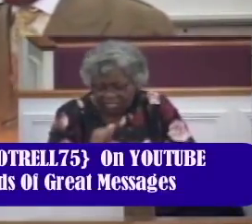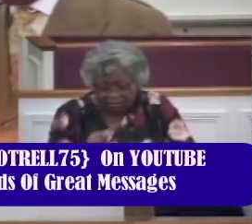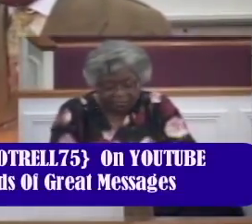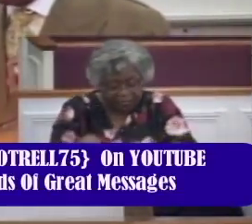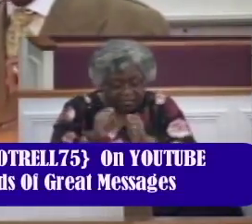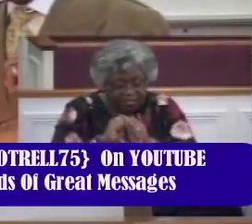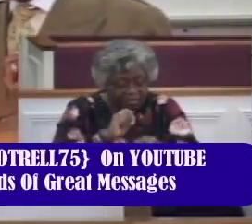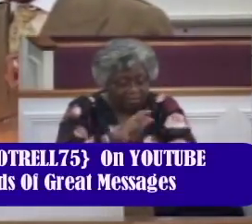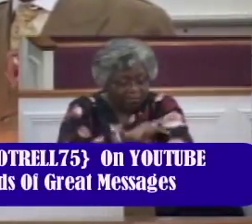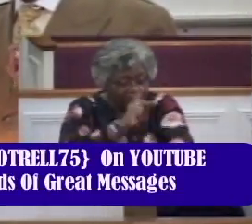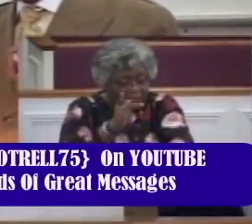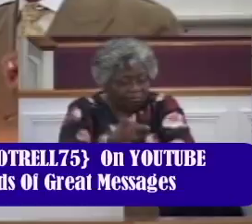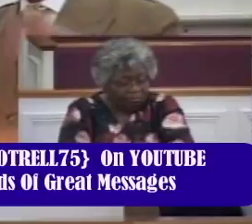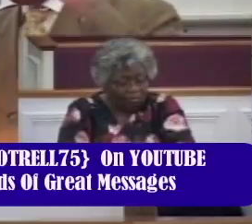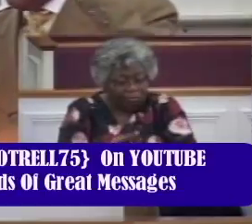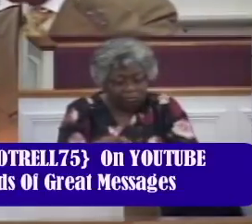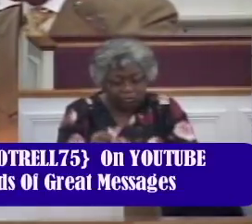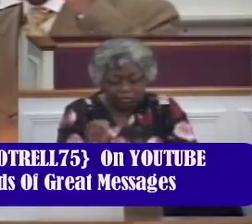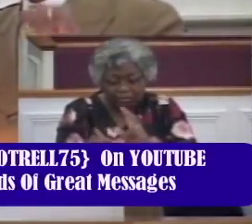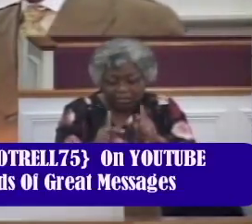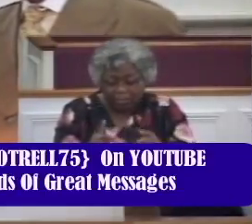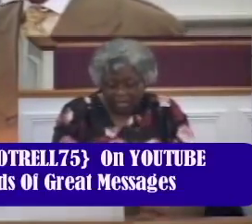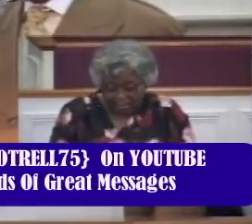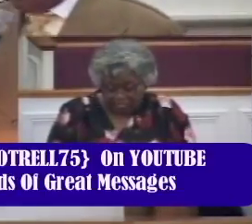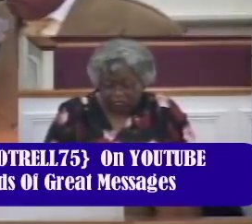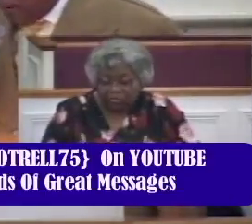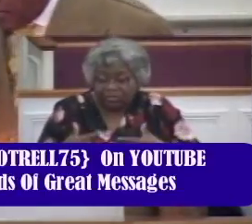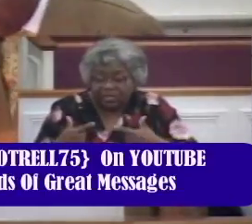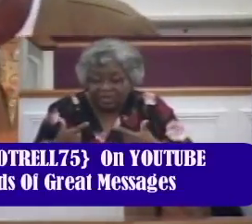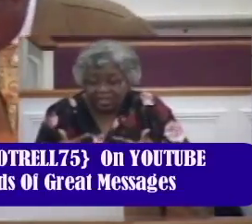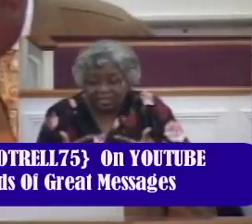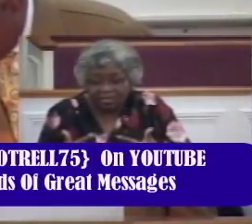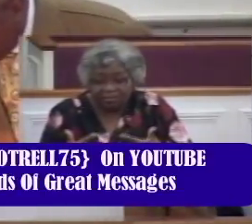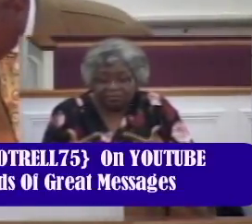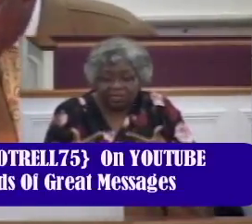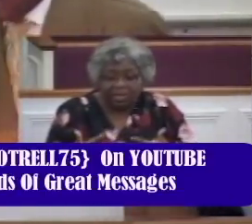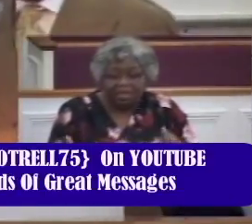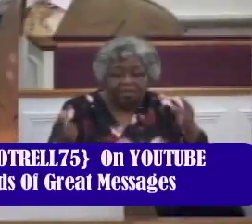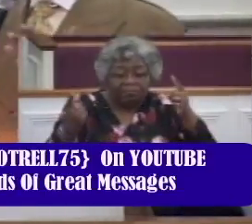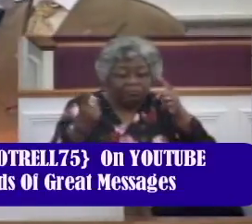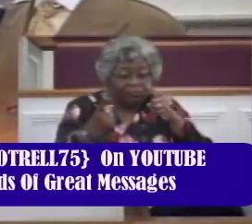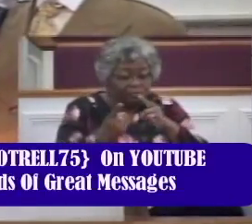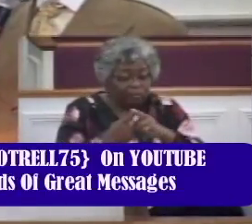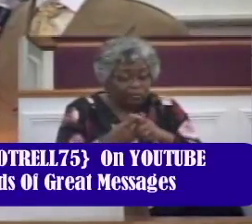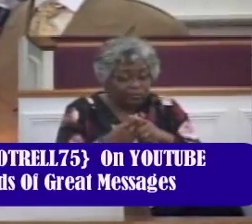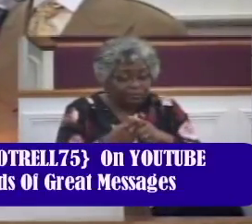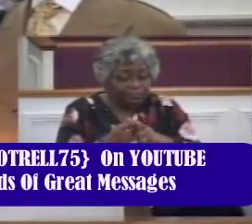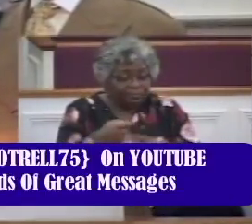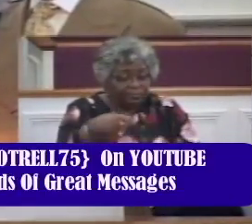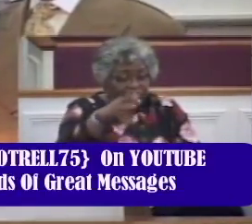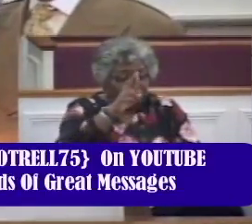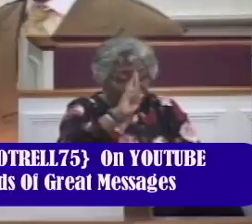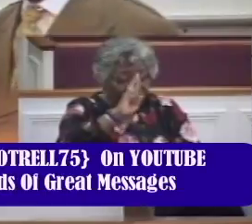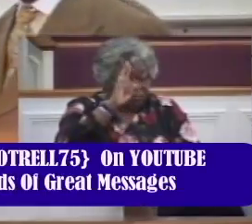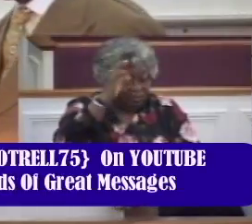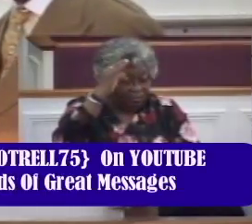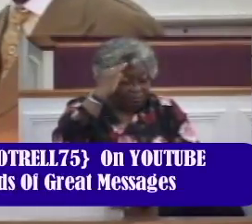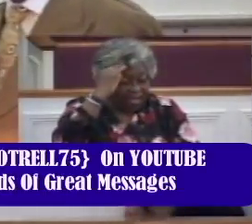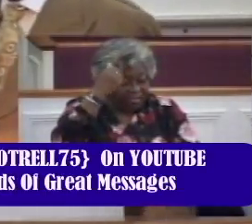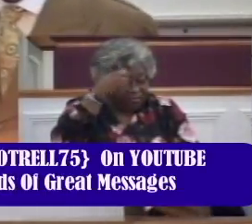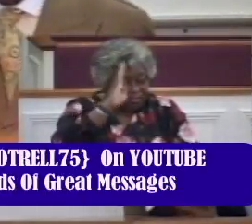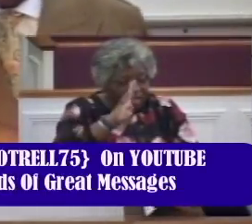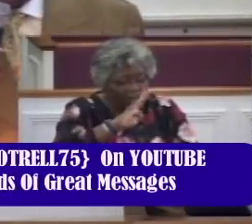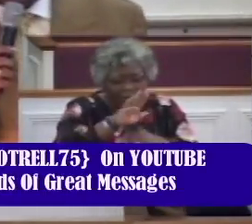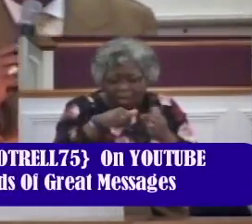the people to live up to the mind of God. But all of this time, they were